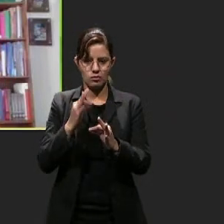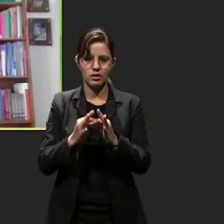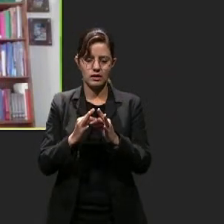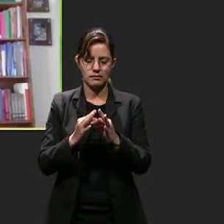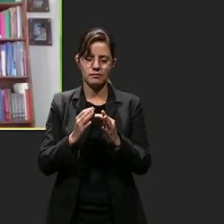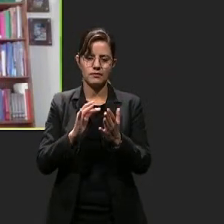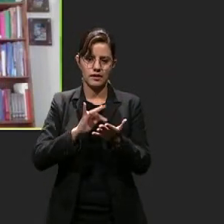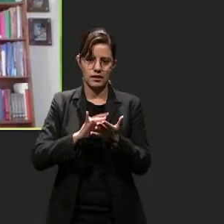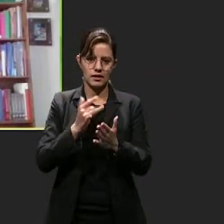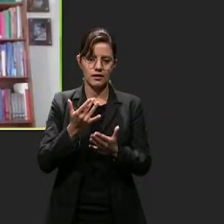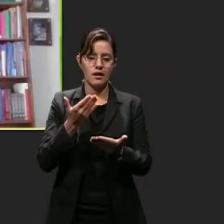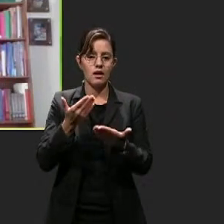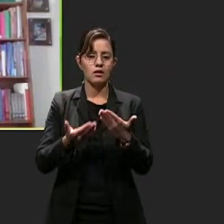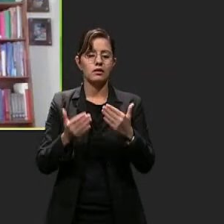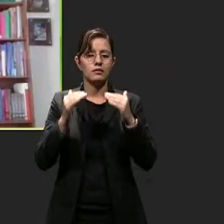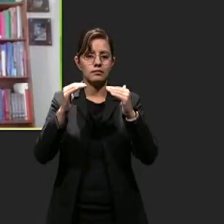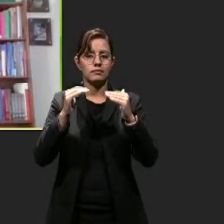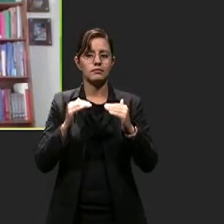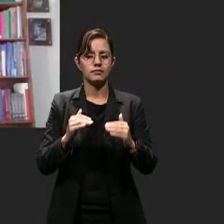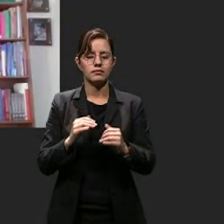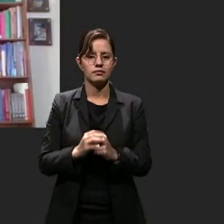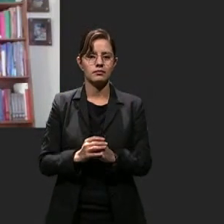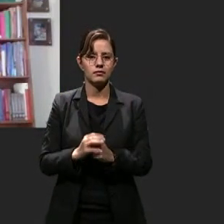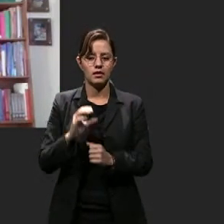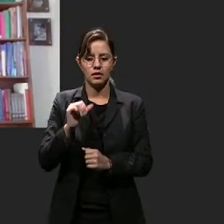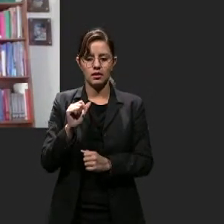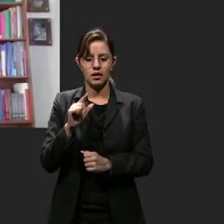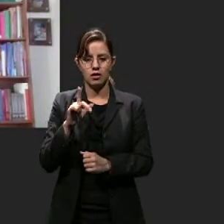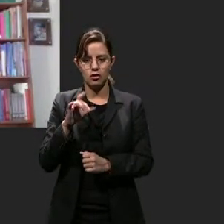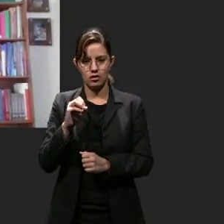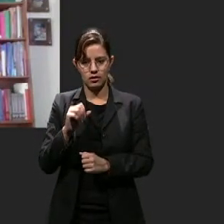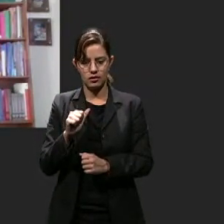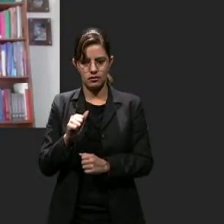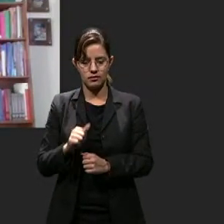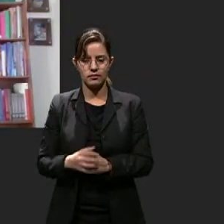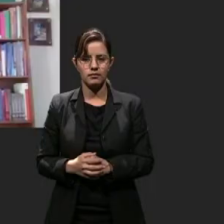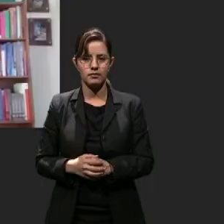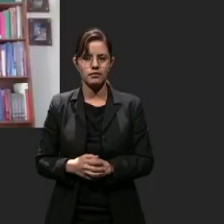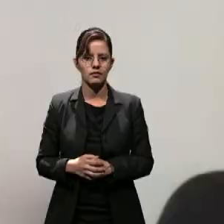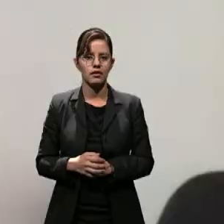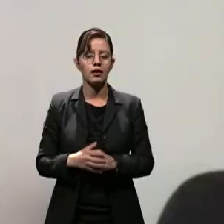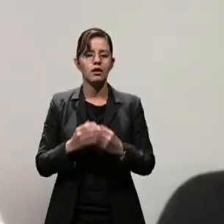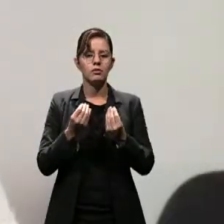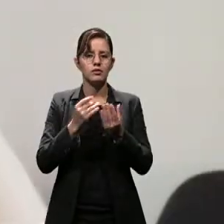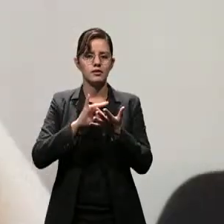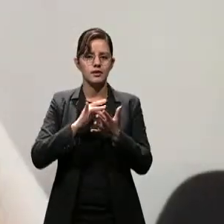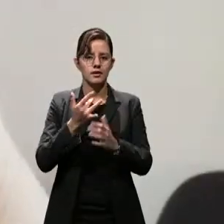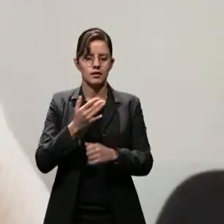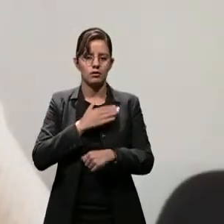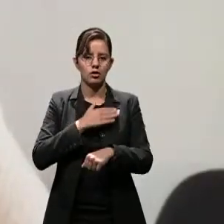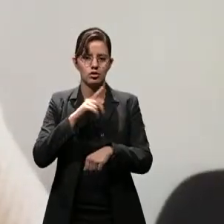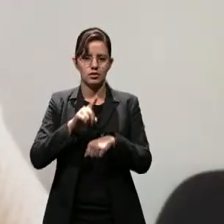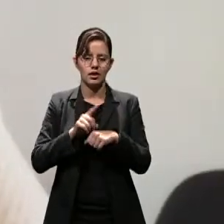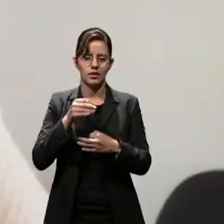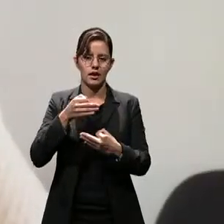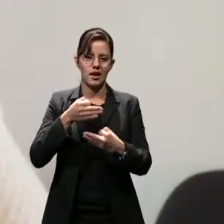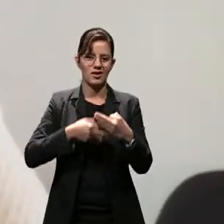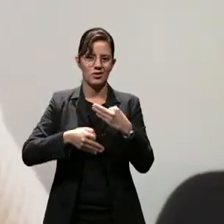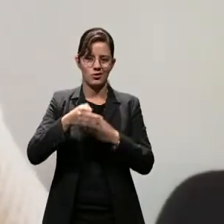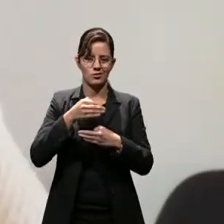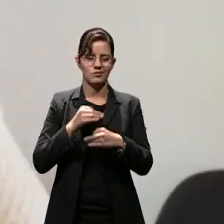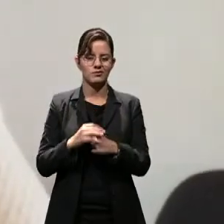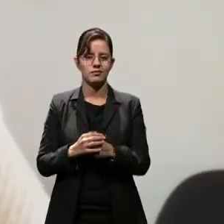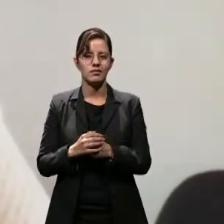with our time. So now we are going to give the floor to Carolina. Thank you very much. Good morning